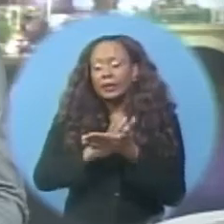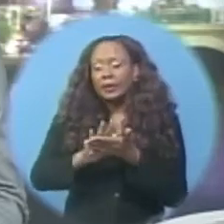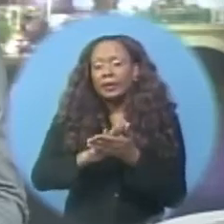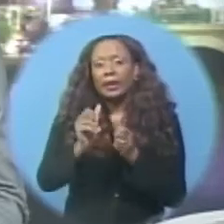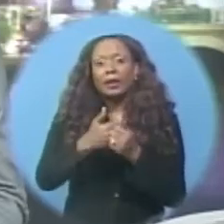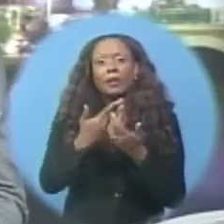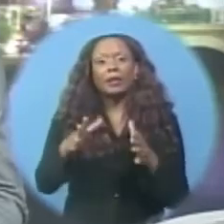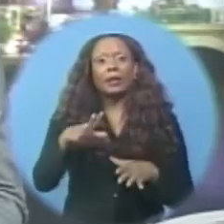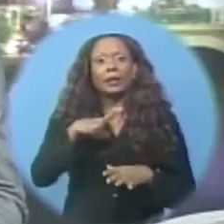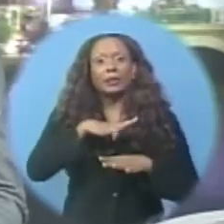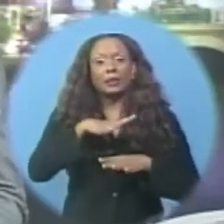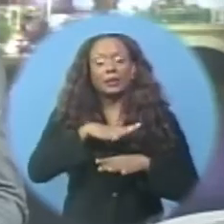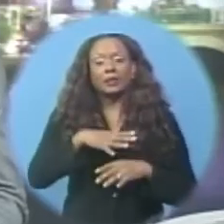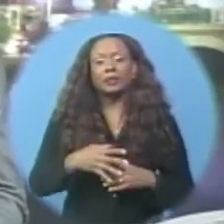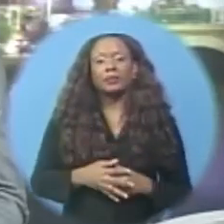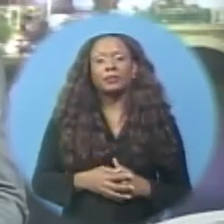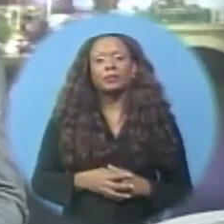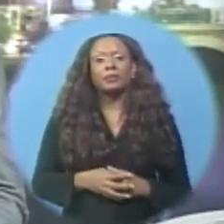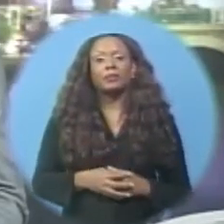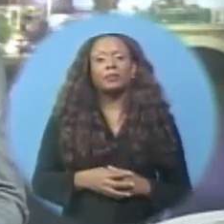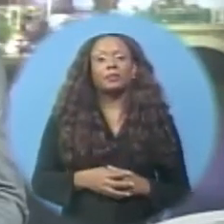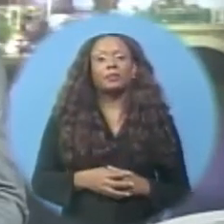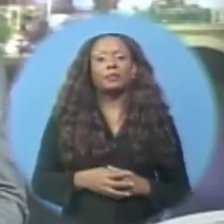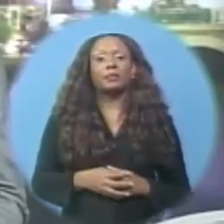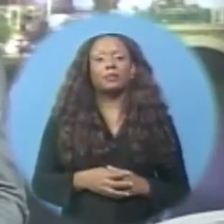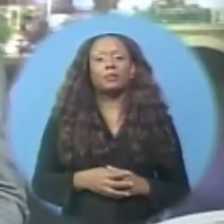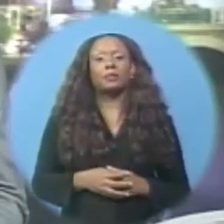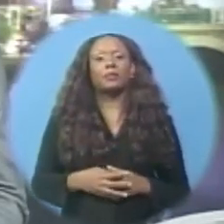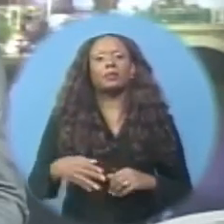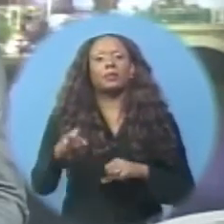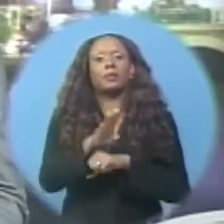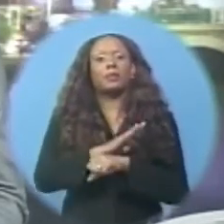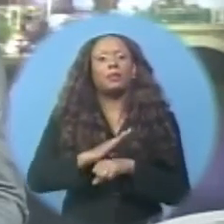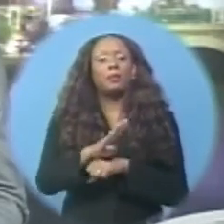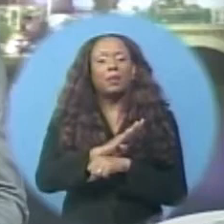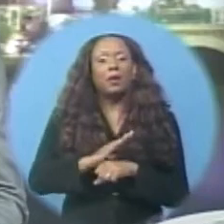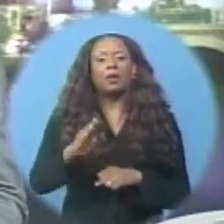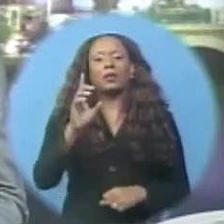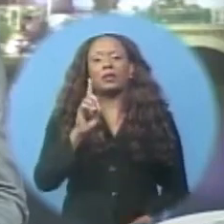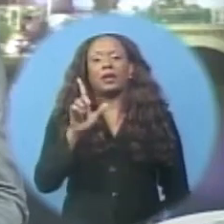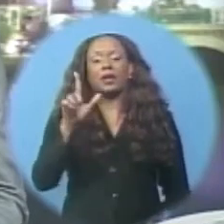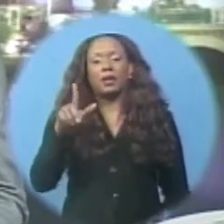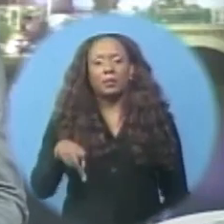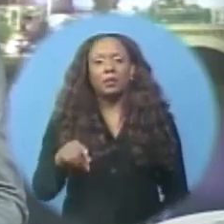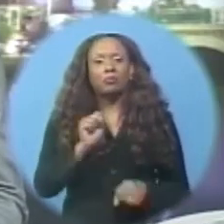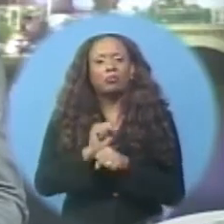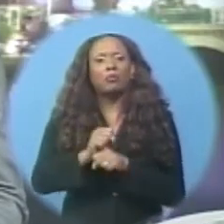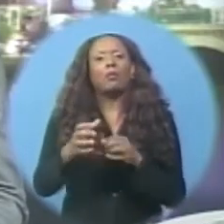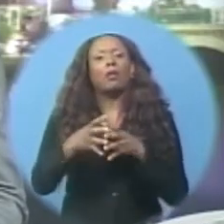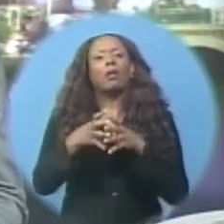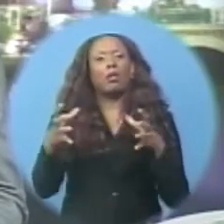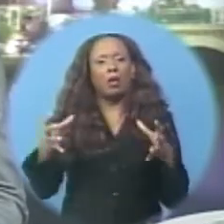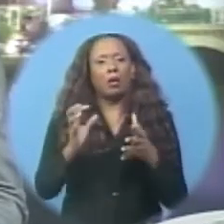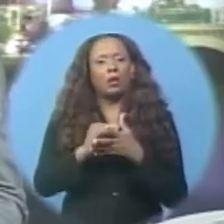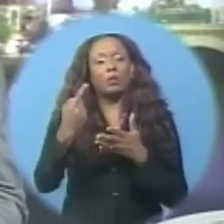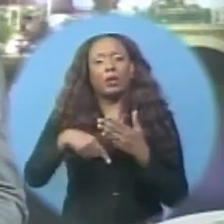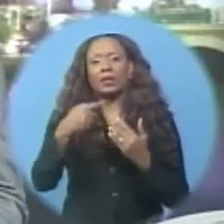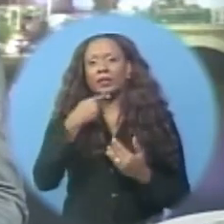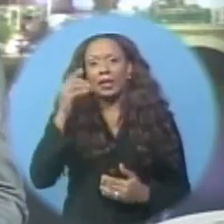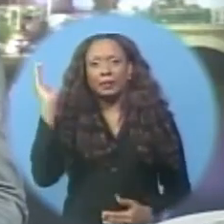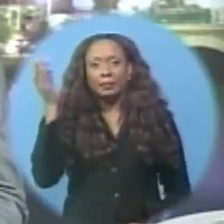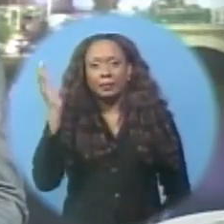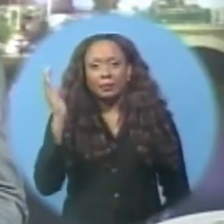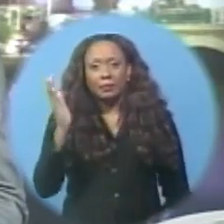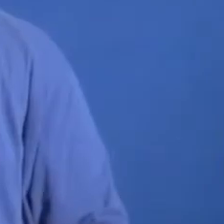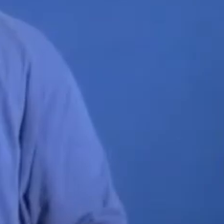and patients. And the blueprint of Barbados is made up of the work of the Democratic Labour Party. This belief was hammered home